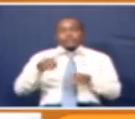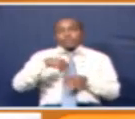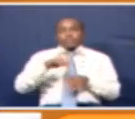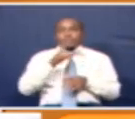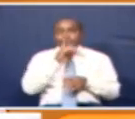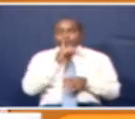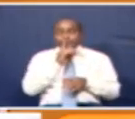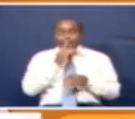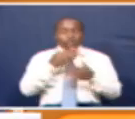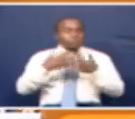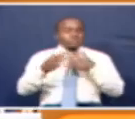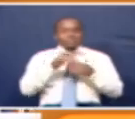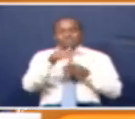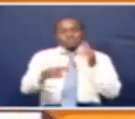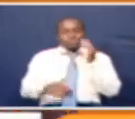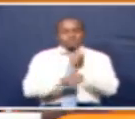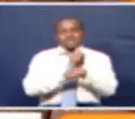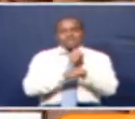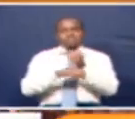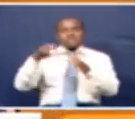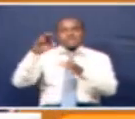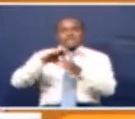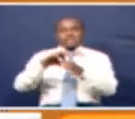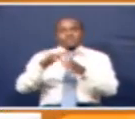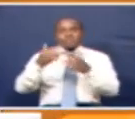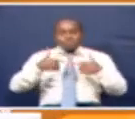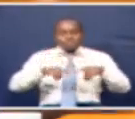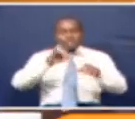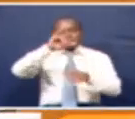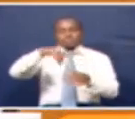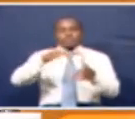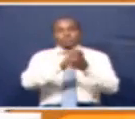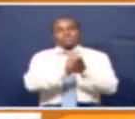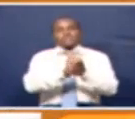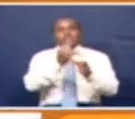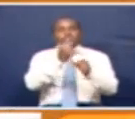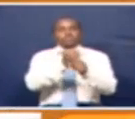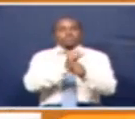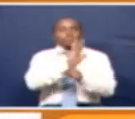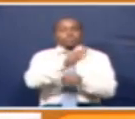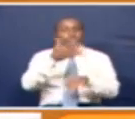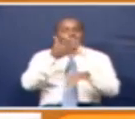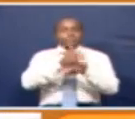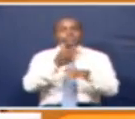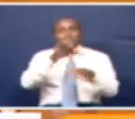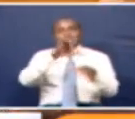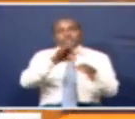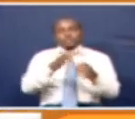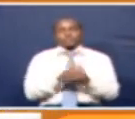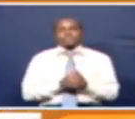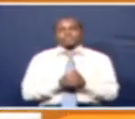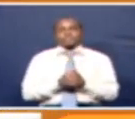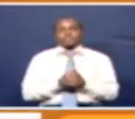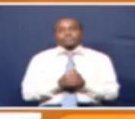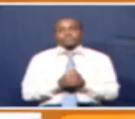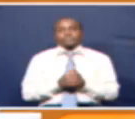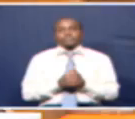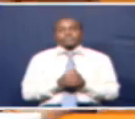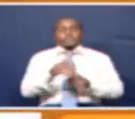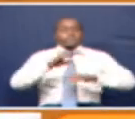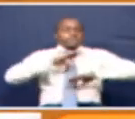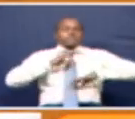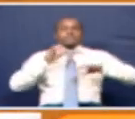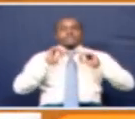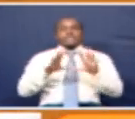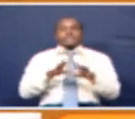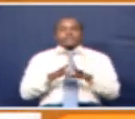call election, we allowed you, Jubilee, to do your mock election. You are still not satisfied. They're